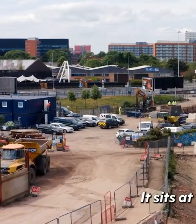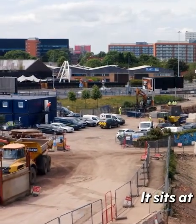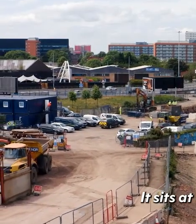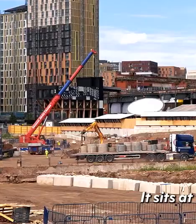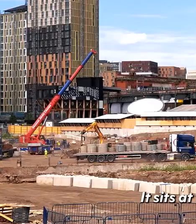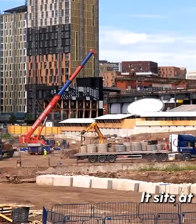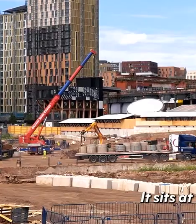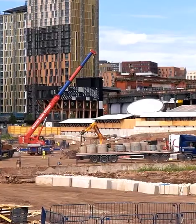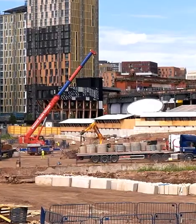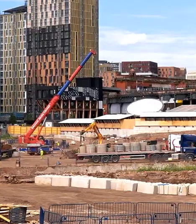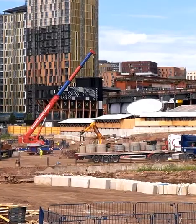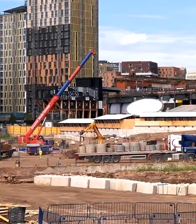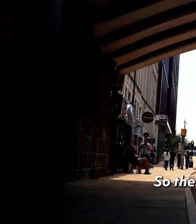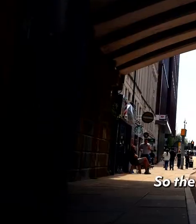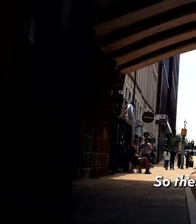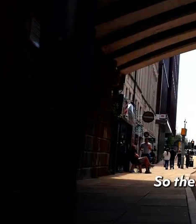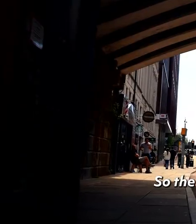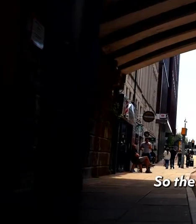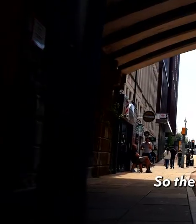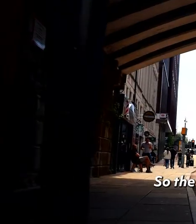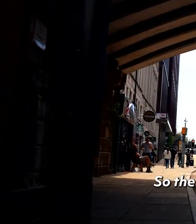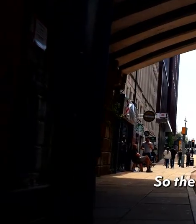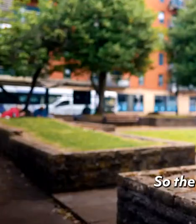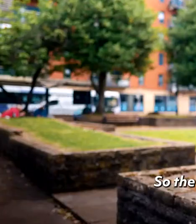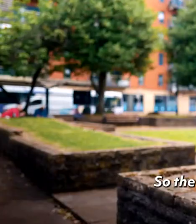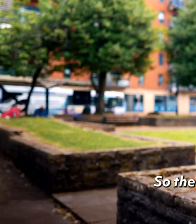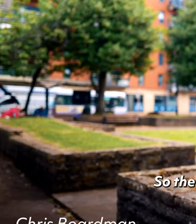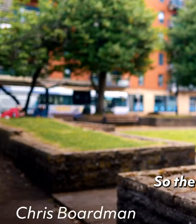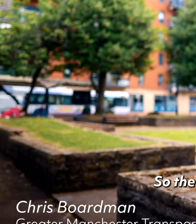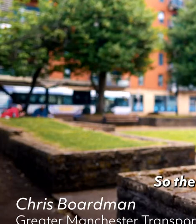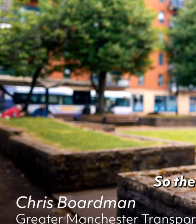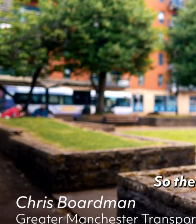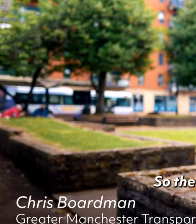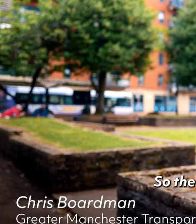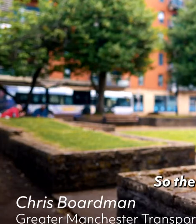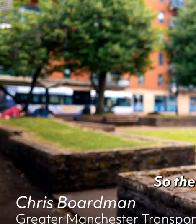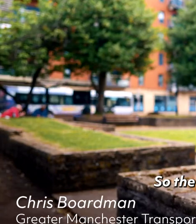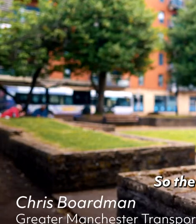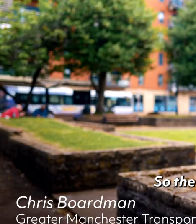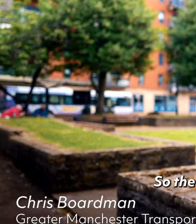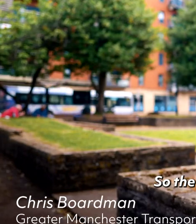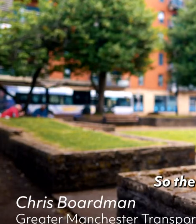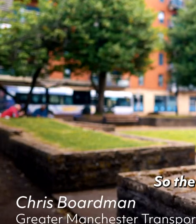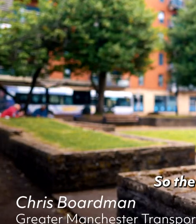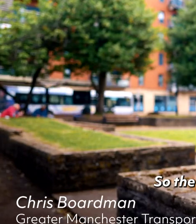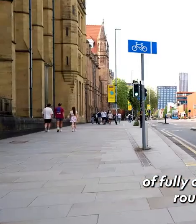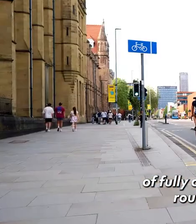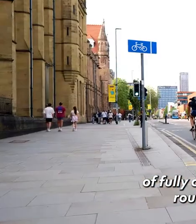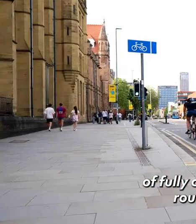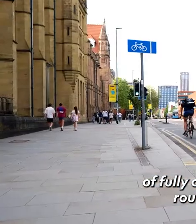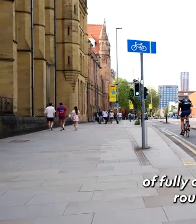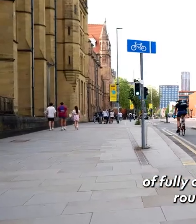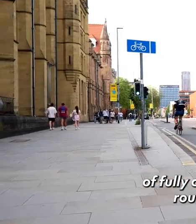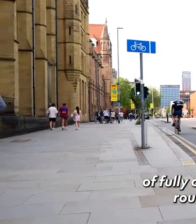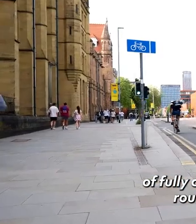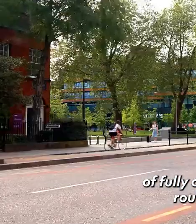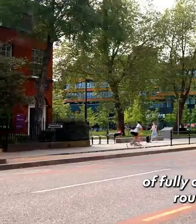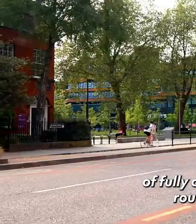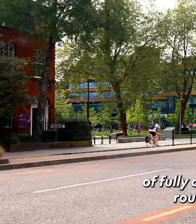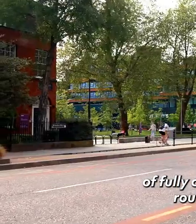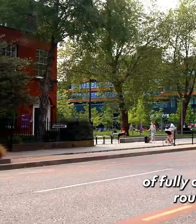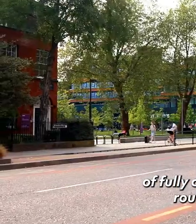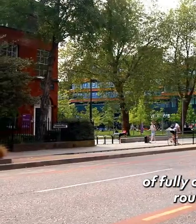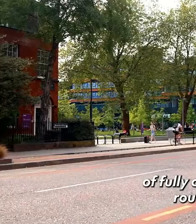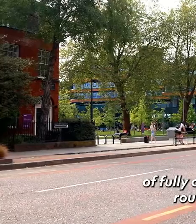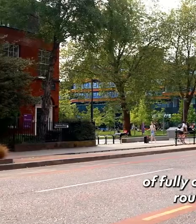of a 7-acre park. So the B network will eventually comprise 1,800 miles of fully connected cycling and